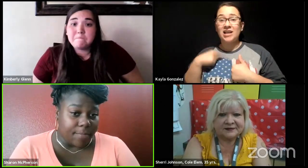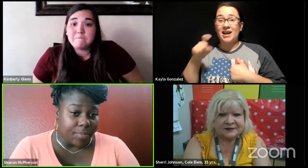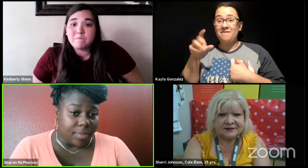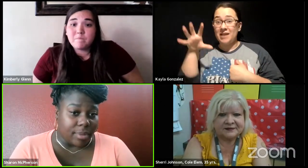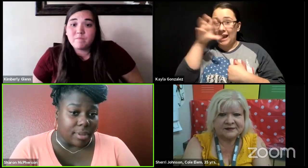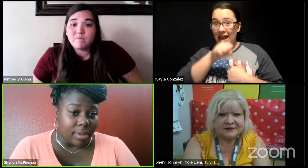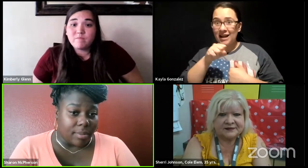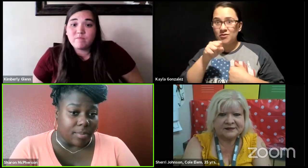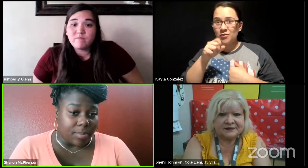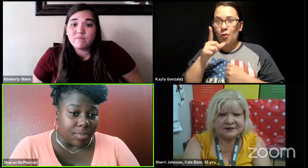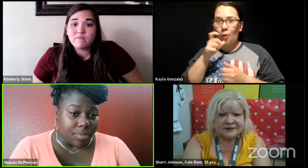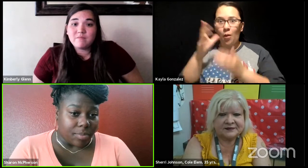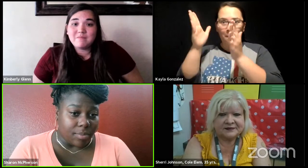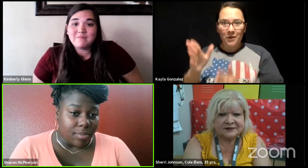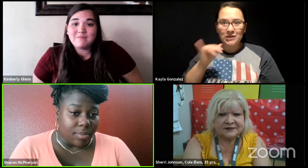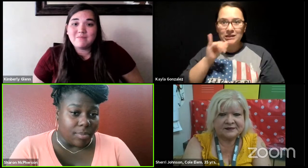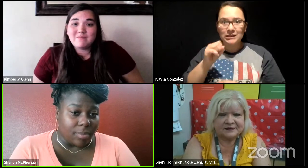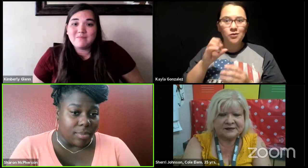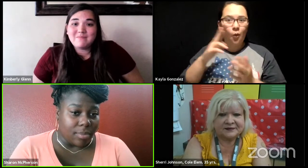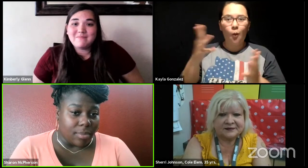right?